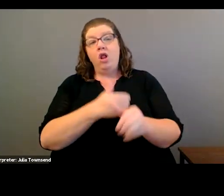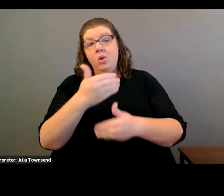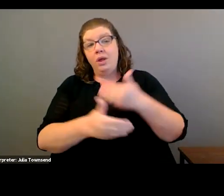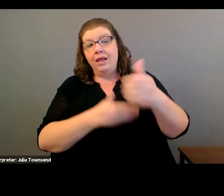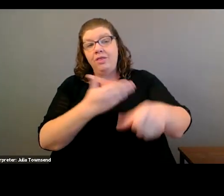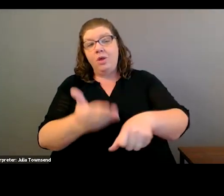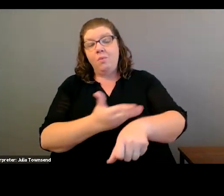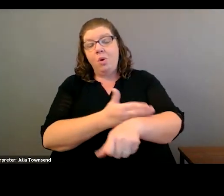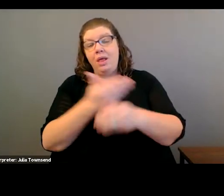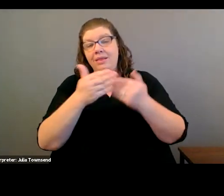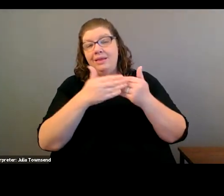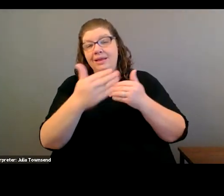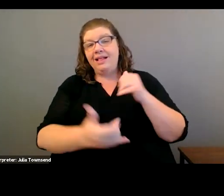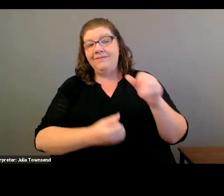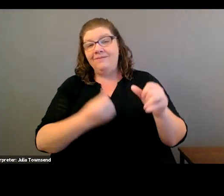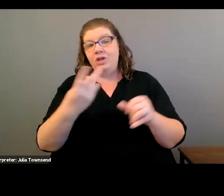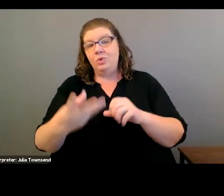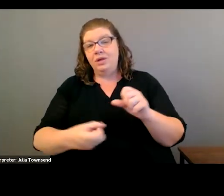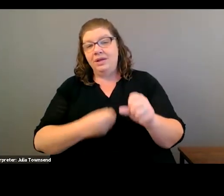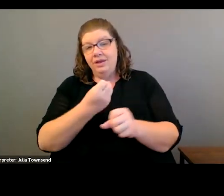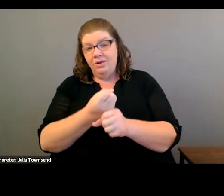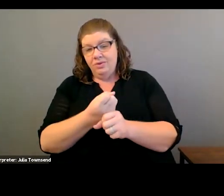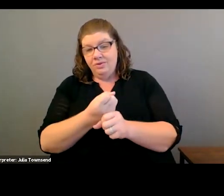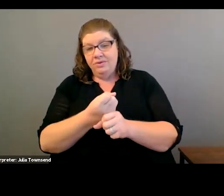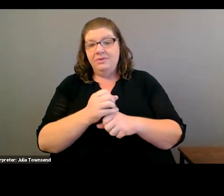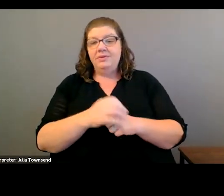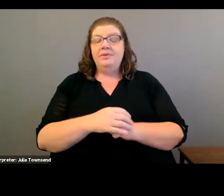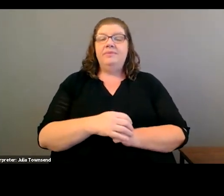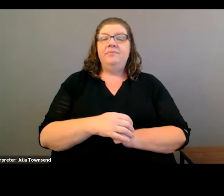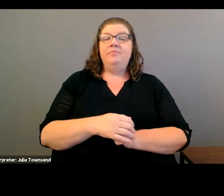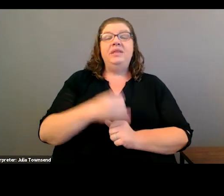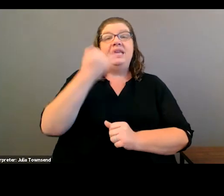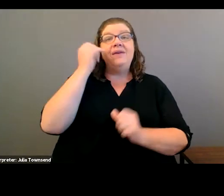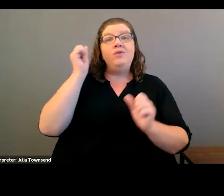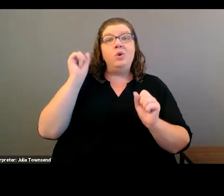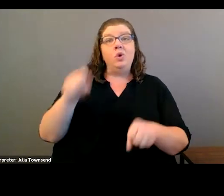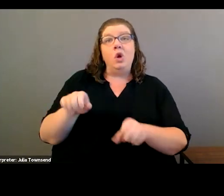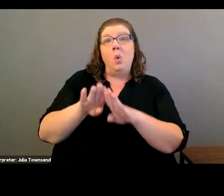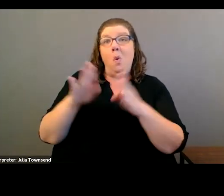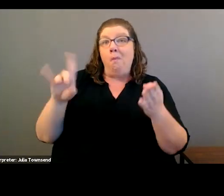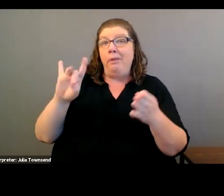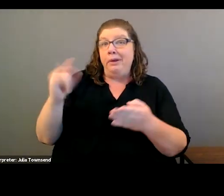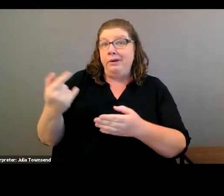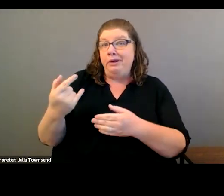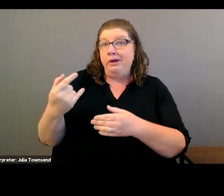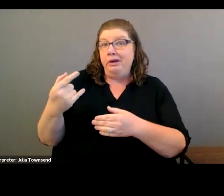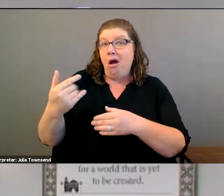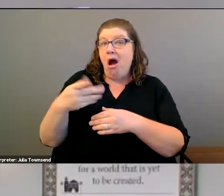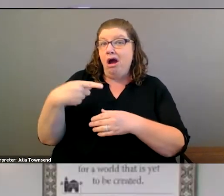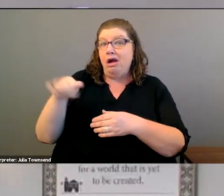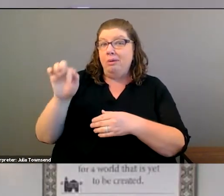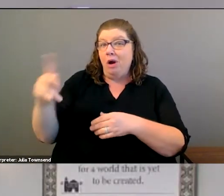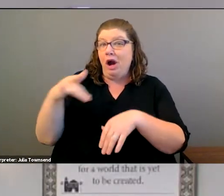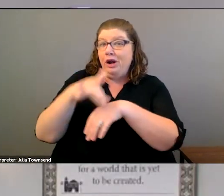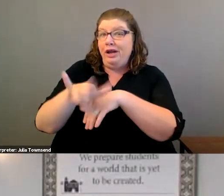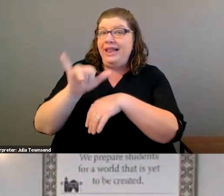next few years. And if you can open the dog park a little early, that would also be great. Thank you.